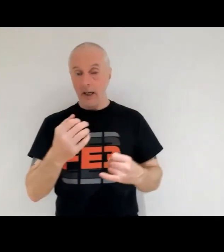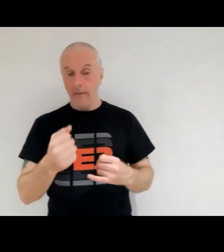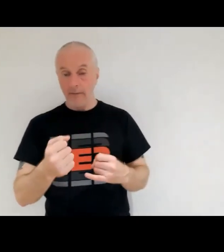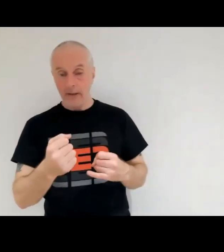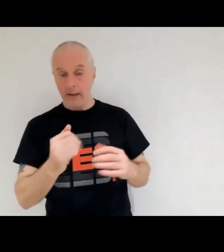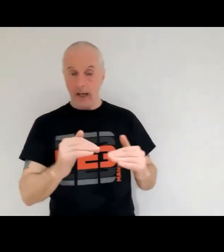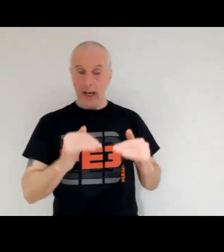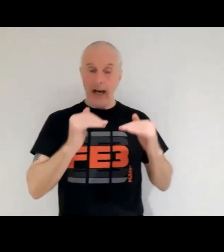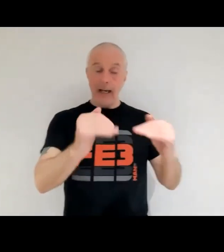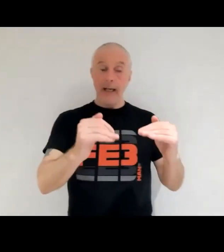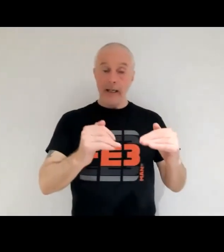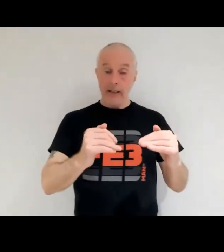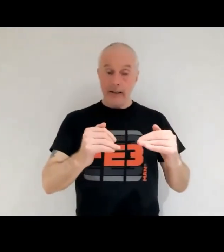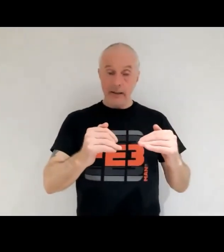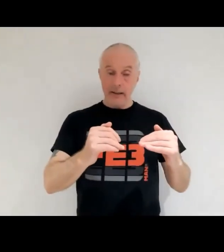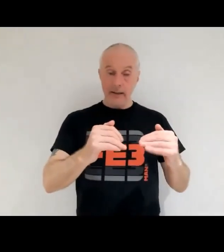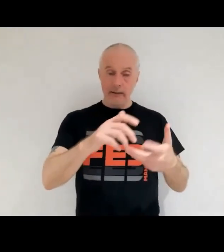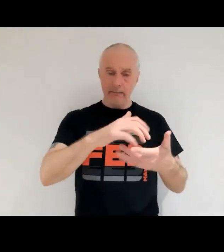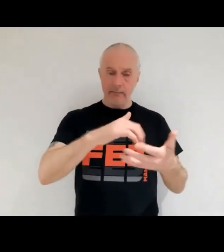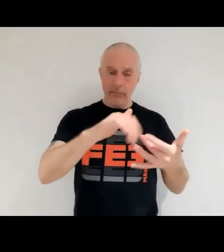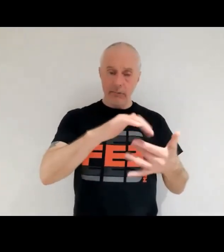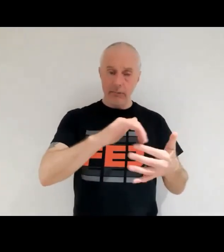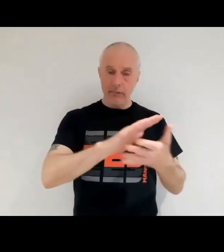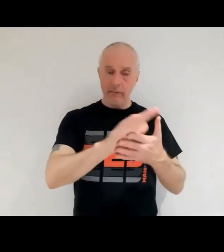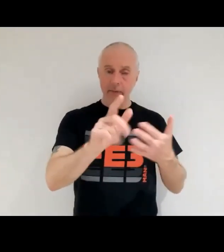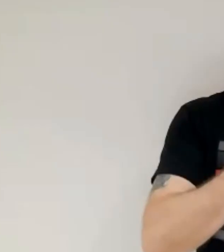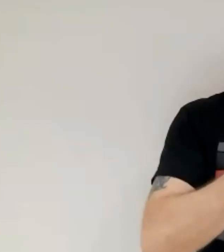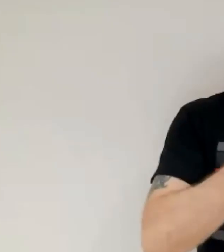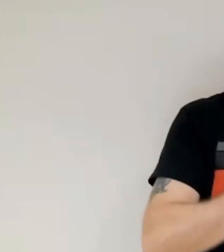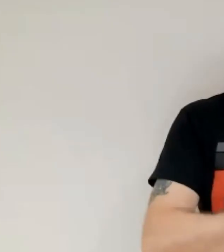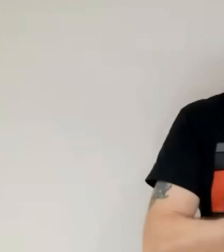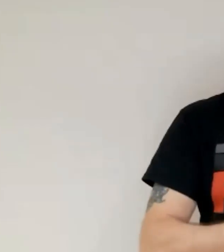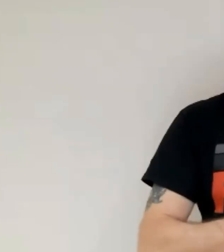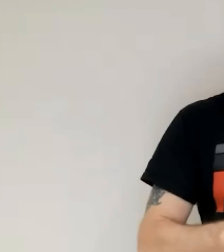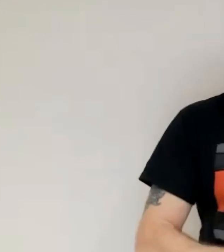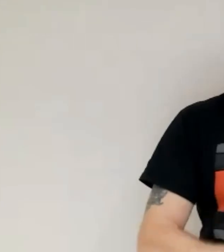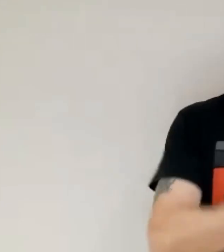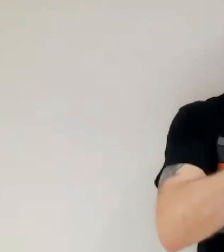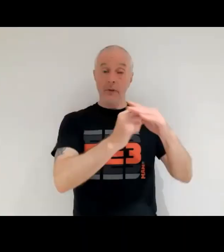of hydrogen? Maybe a quick one to answer there. Yes, up to 50%.